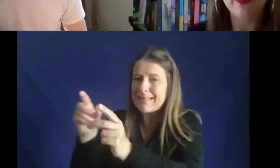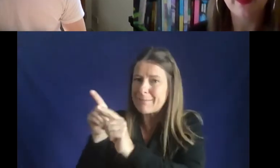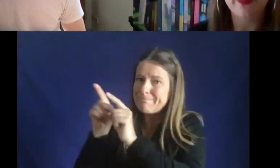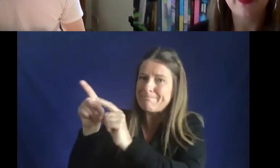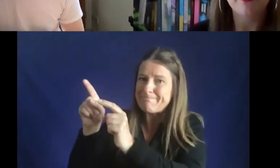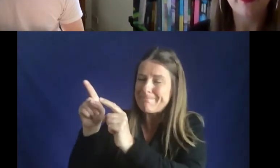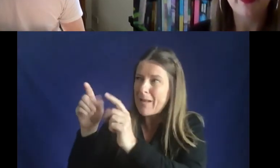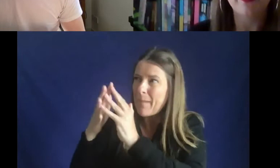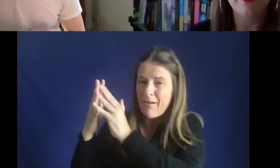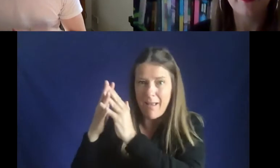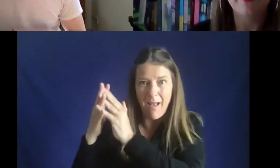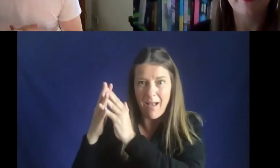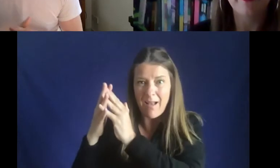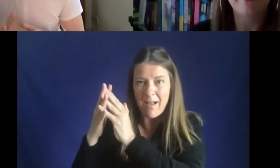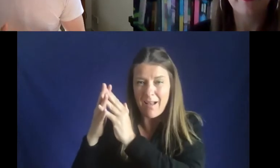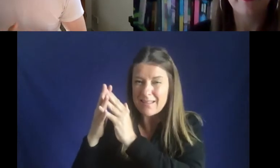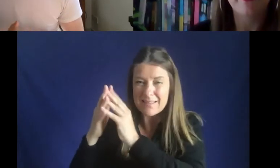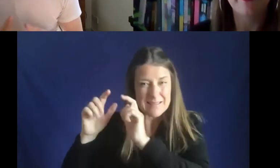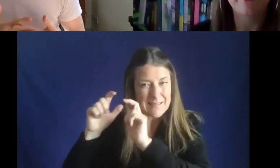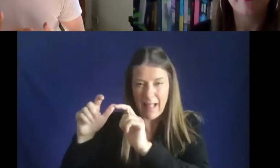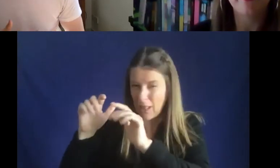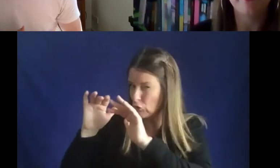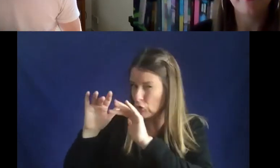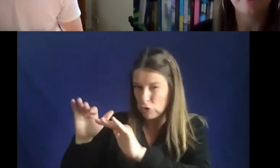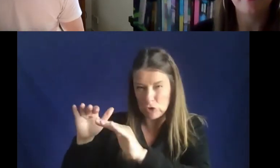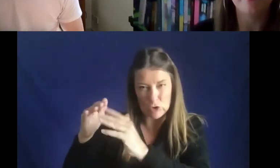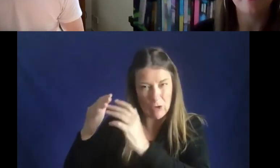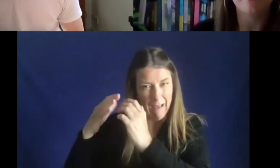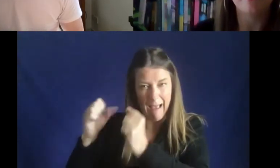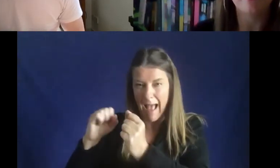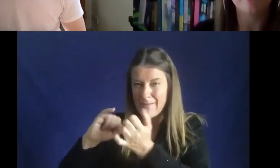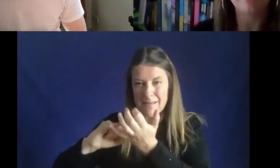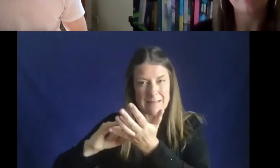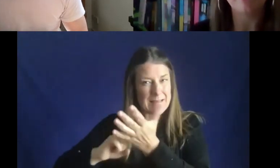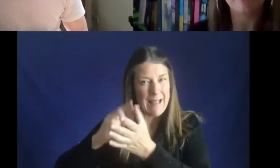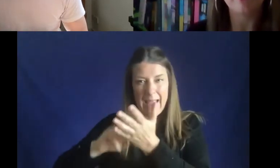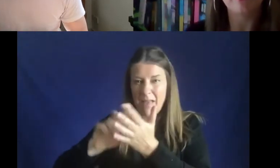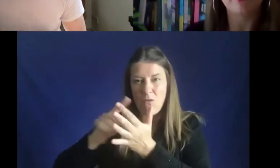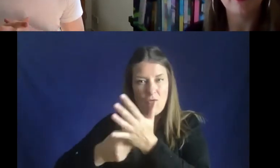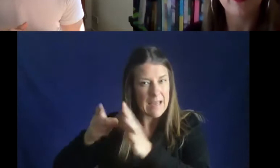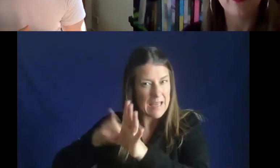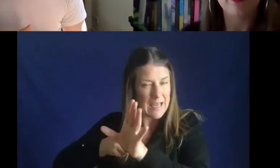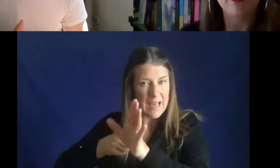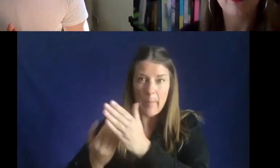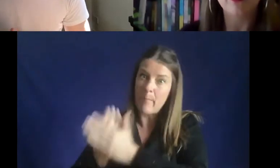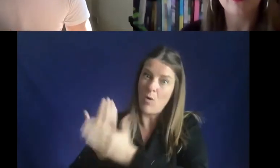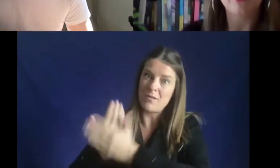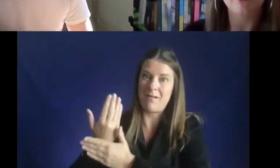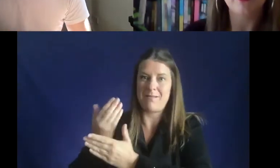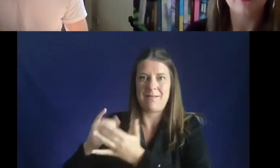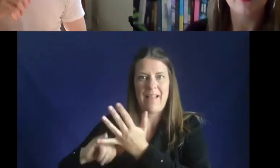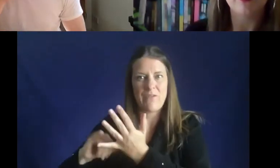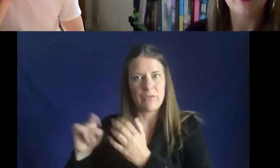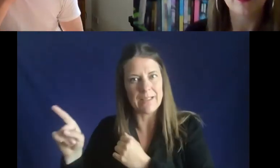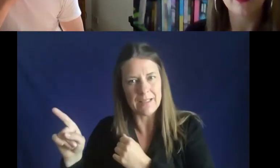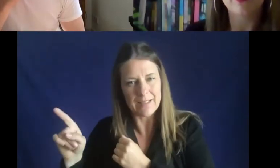slavery. And I think the really great thing about the 13th was the fact that I think it's an hour and a half or